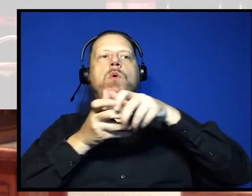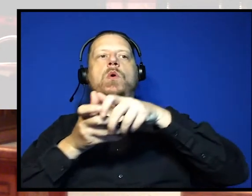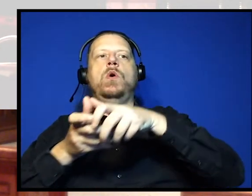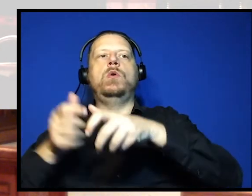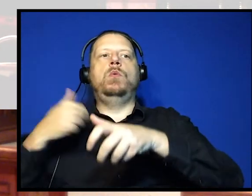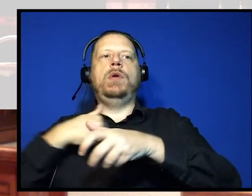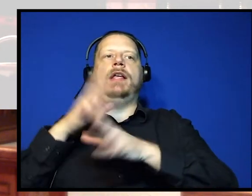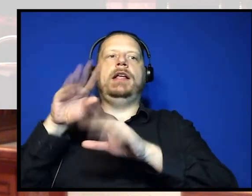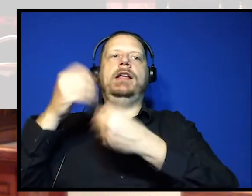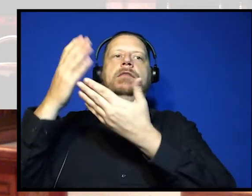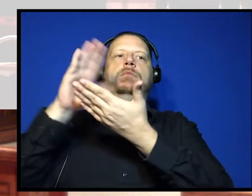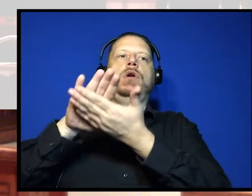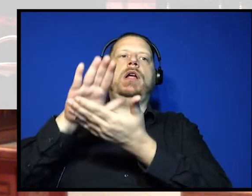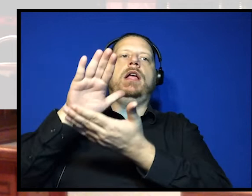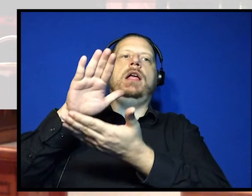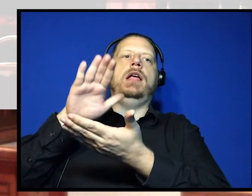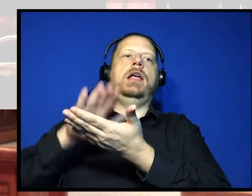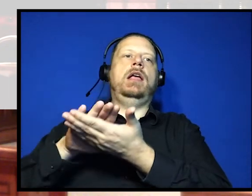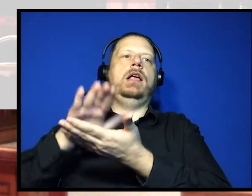is we give